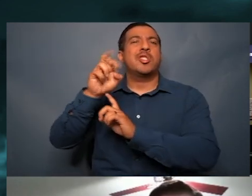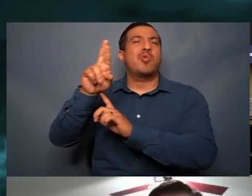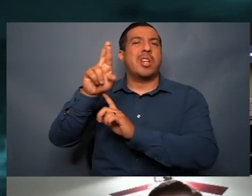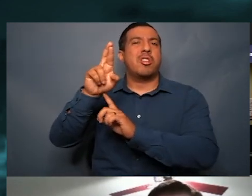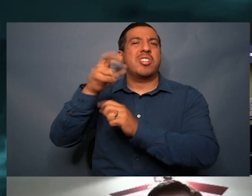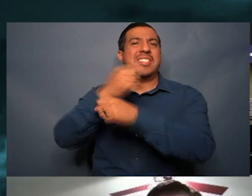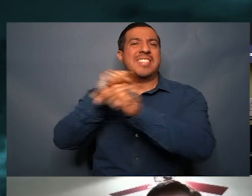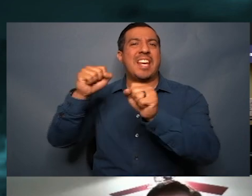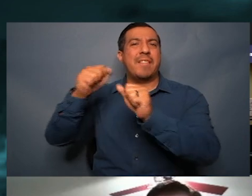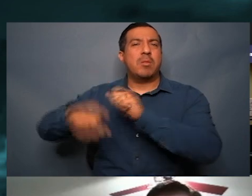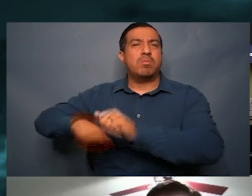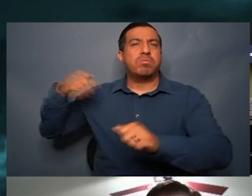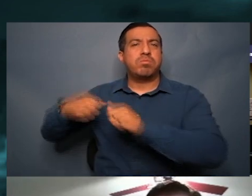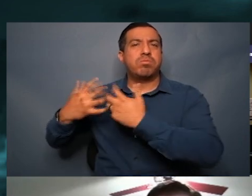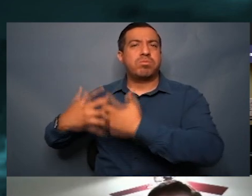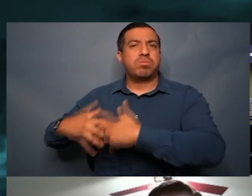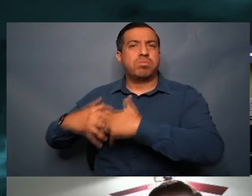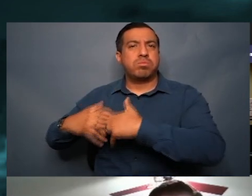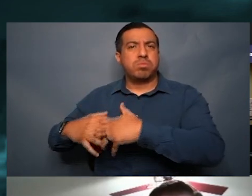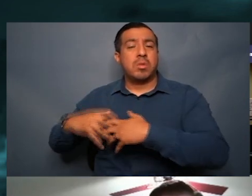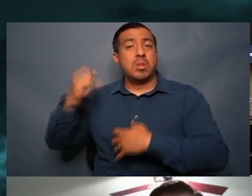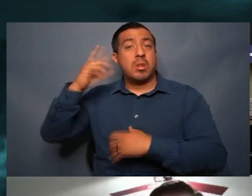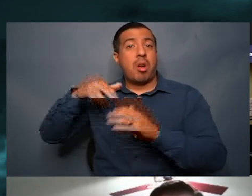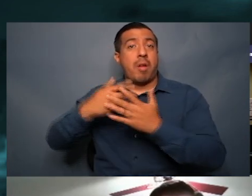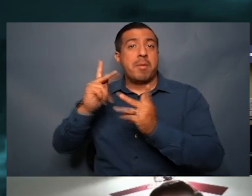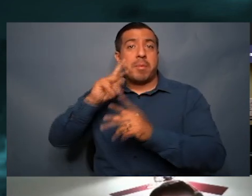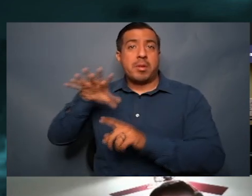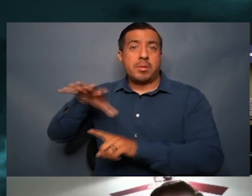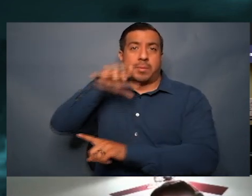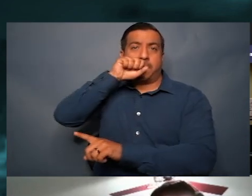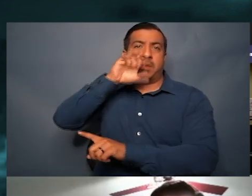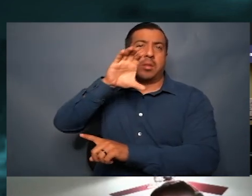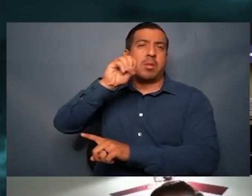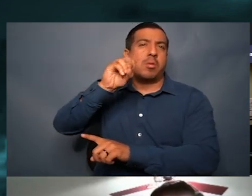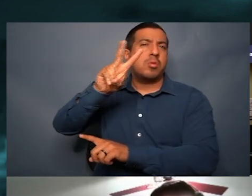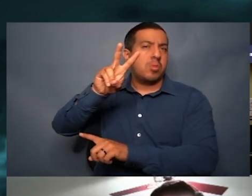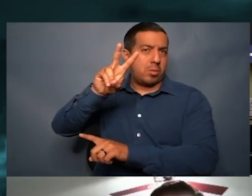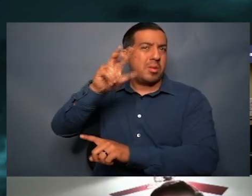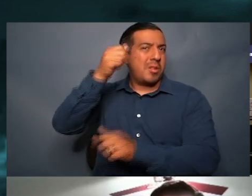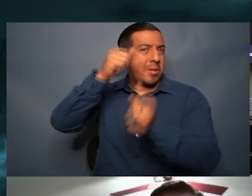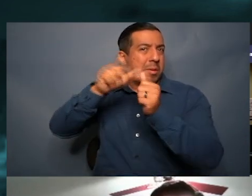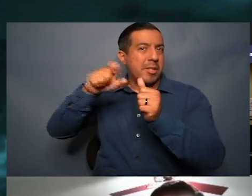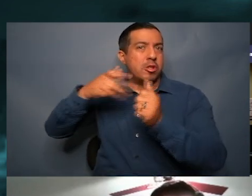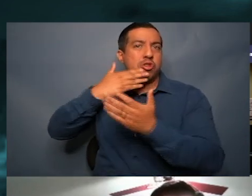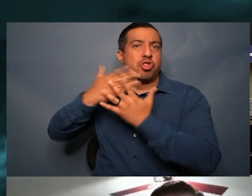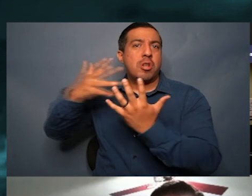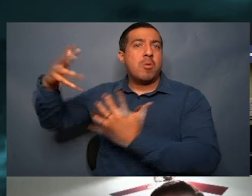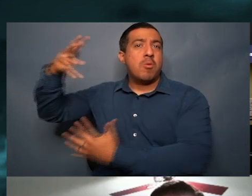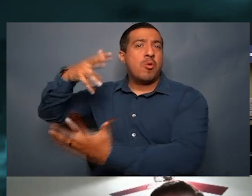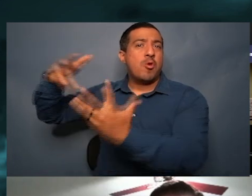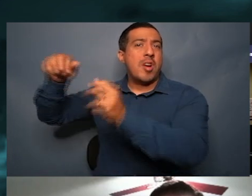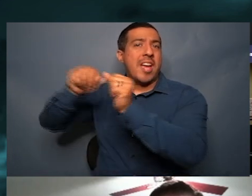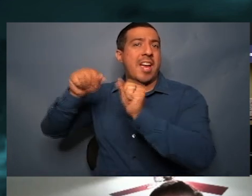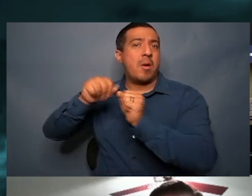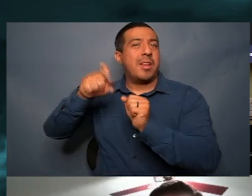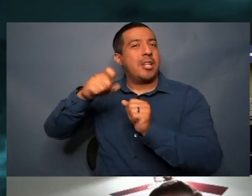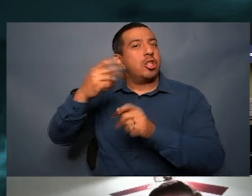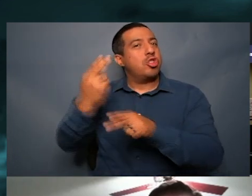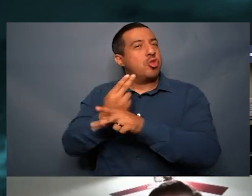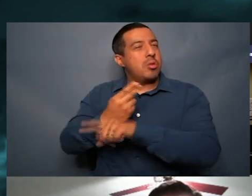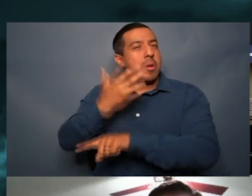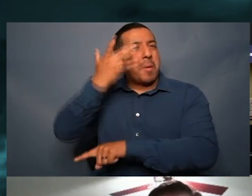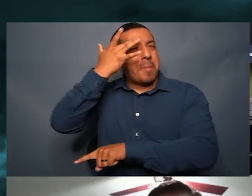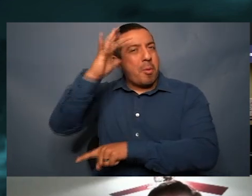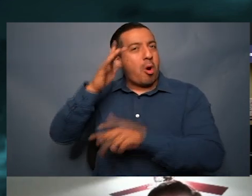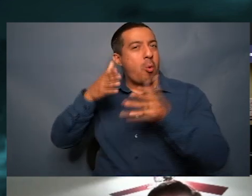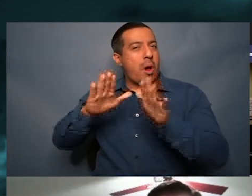safety. After a lot of these disasters, we see carbon monoxide poisoning. So remember to keep those in a ventilated area and use them in a